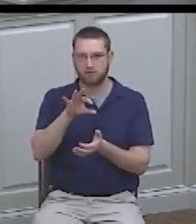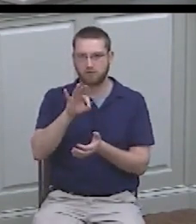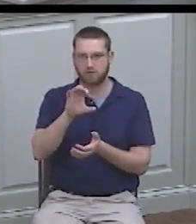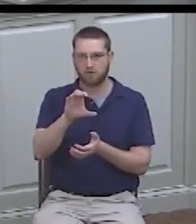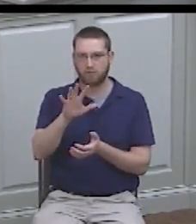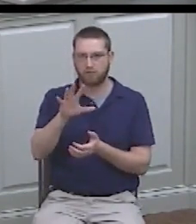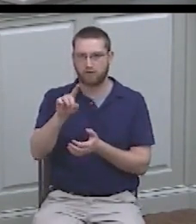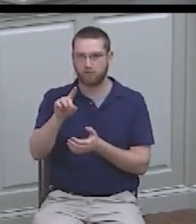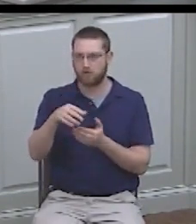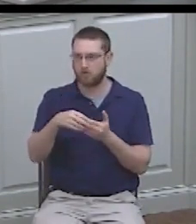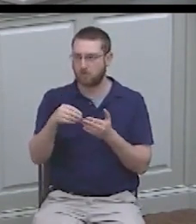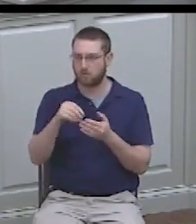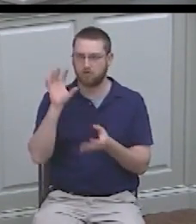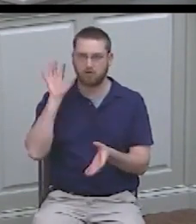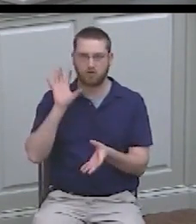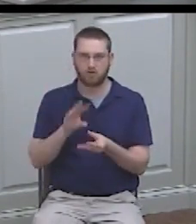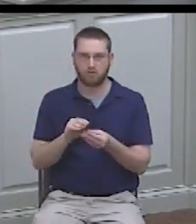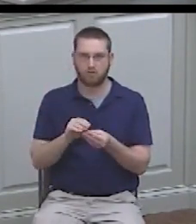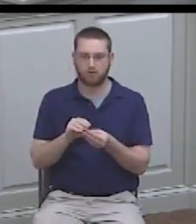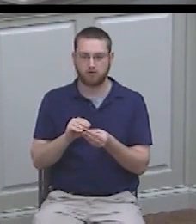$42,951 over the 20 years is going to net us